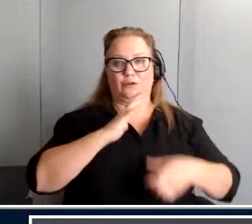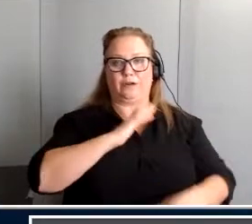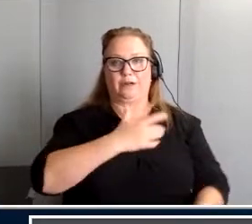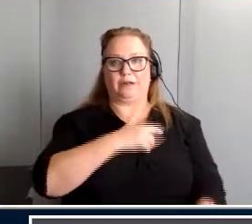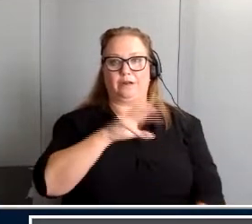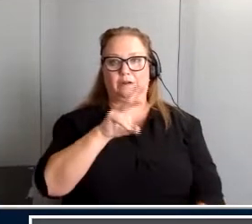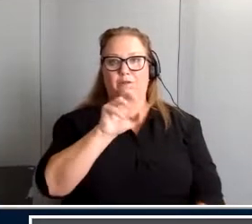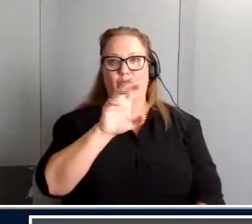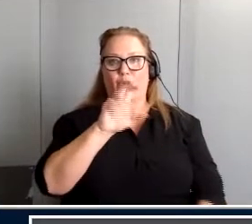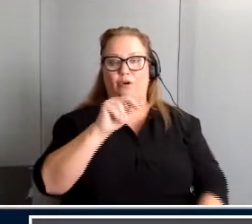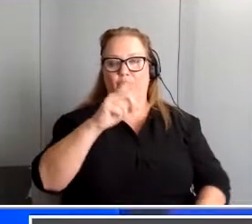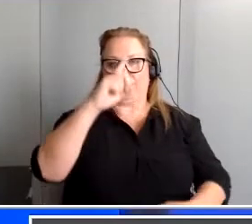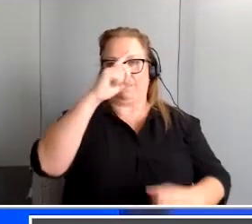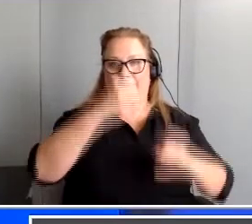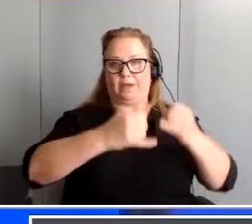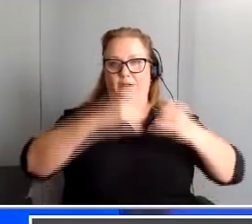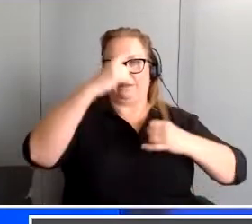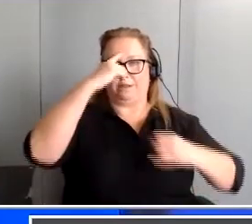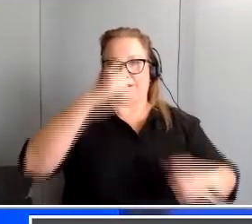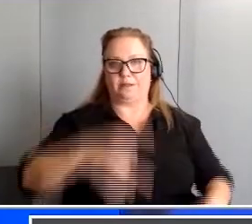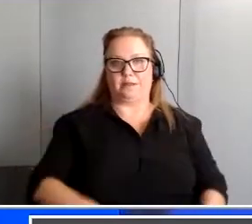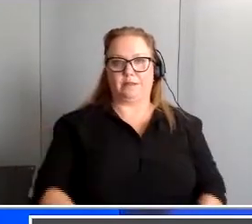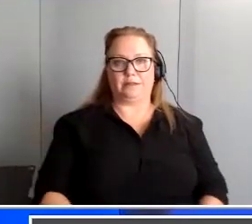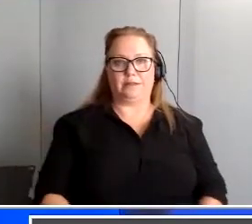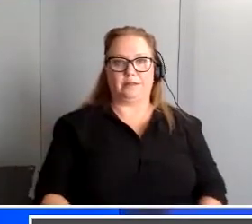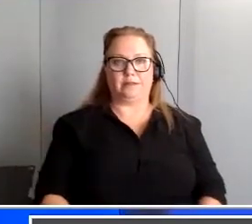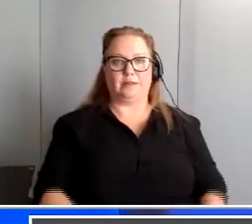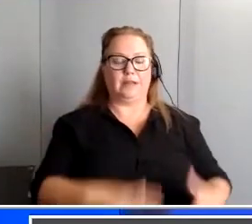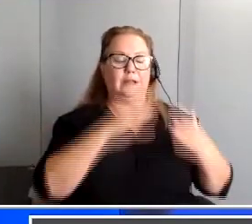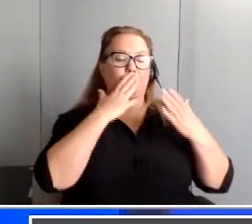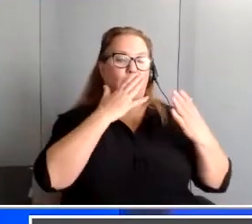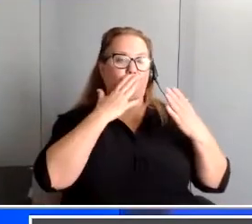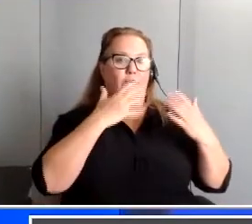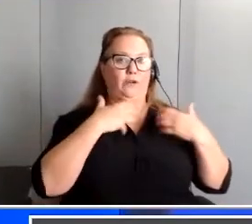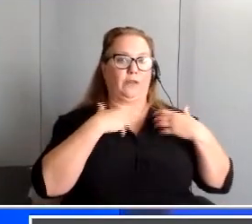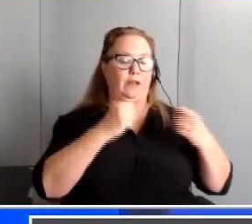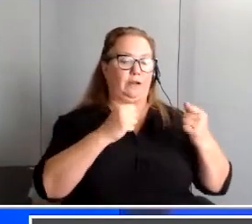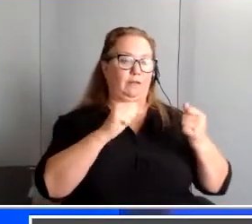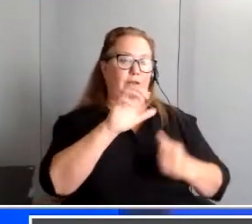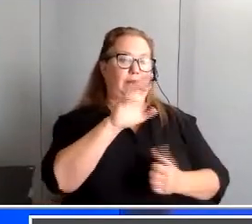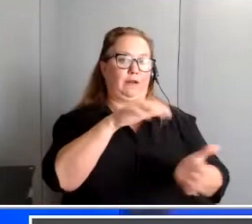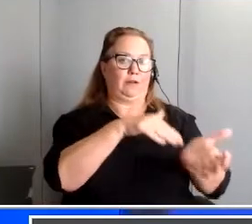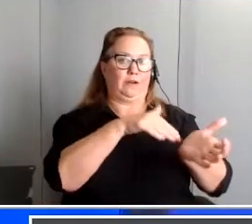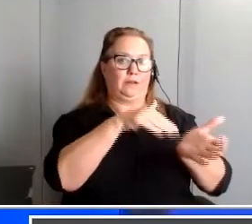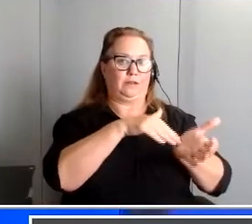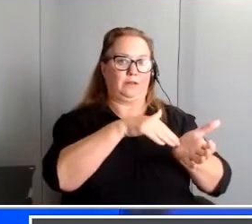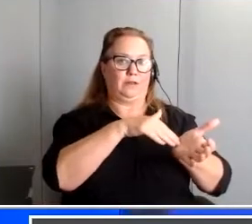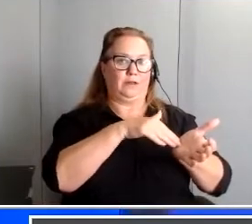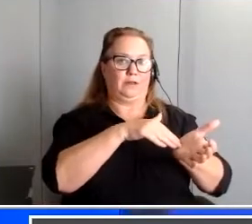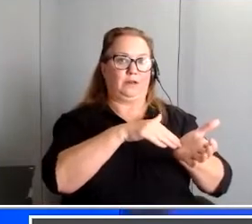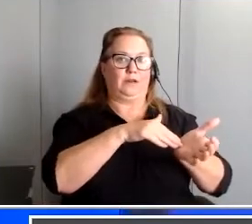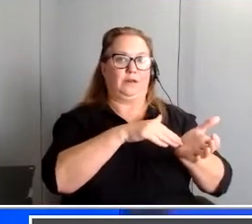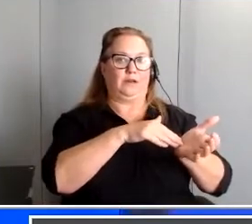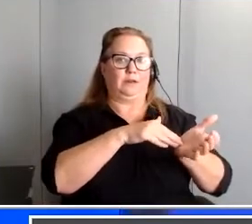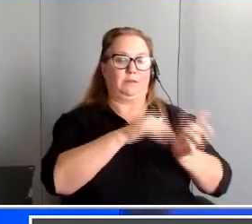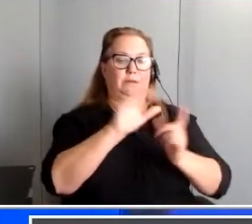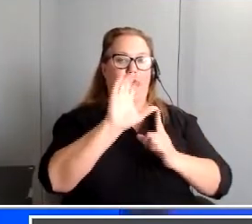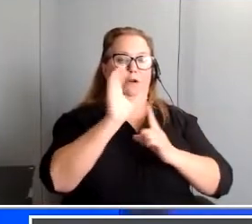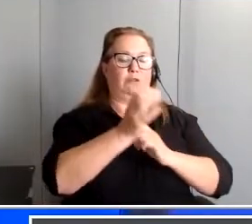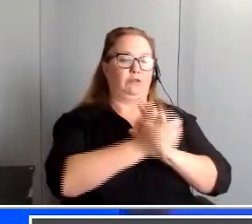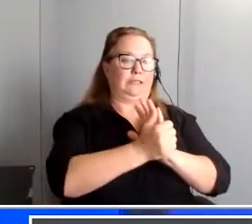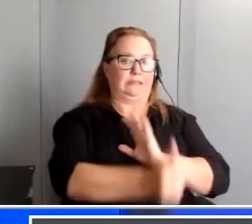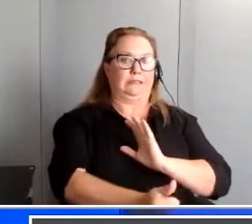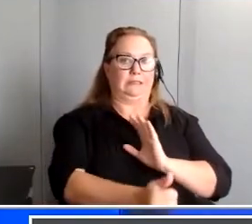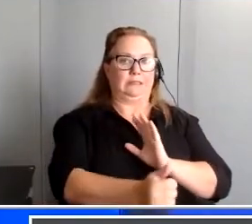thoughts? I think for the healthcare practitioners, we need to become more culturally competent